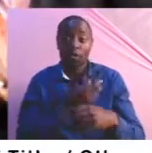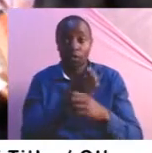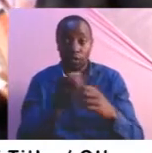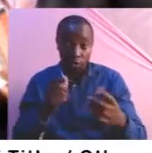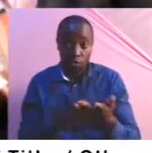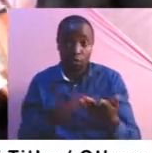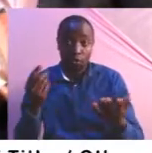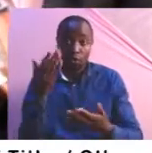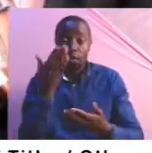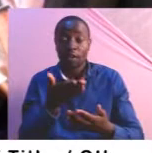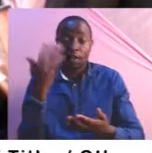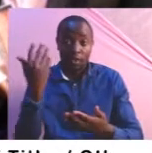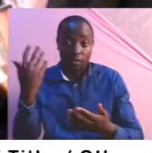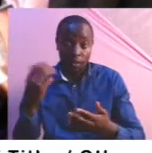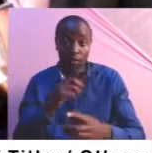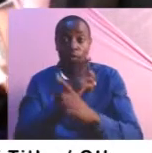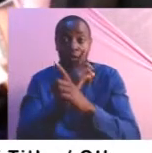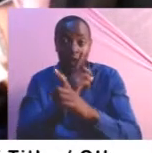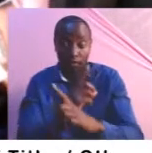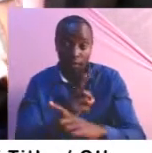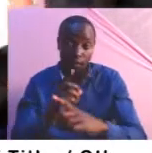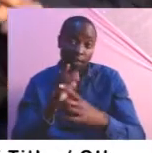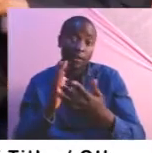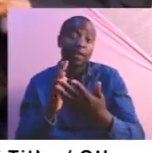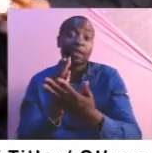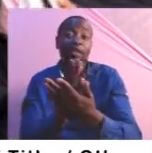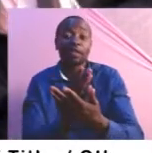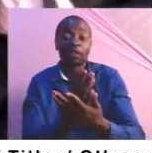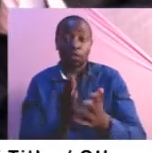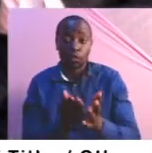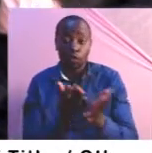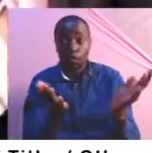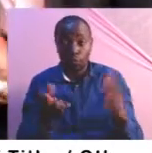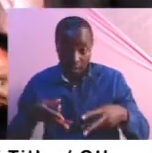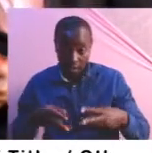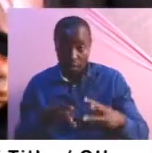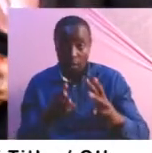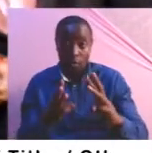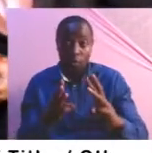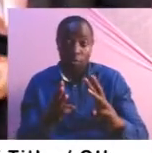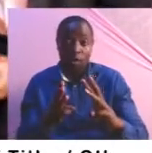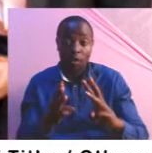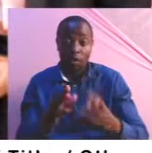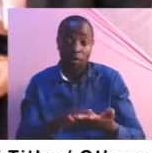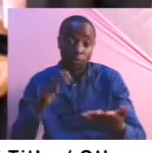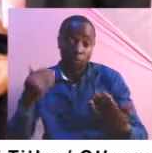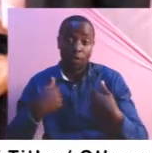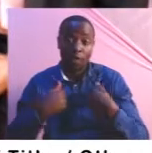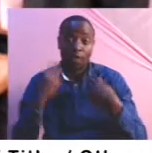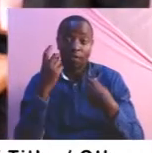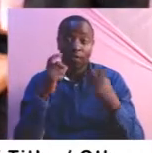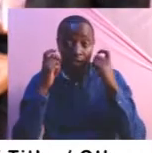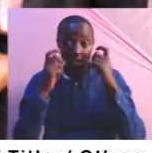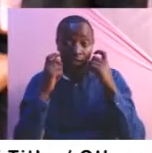there. Things we are protected against, we now open the leeway. The more we entertain the sin